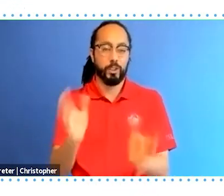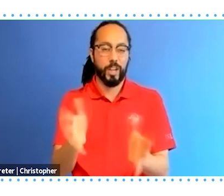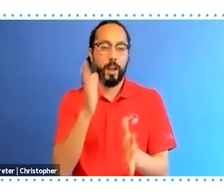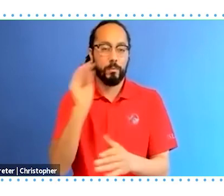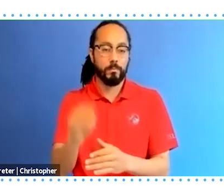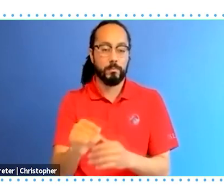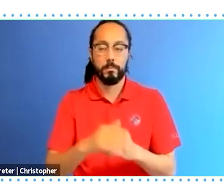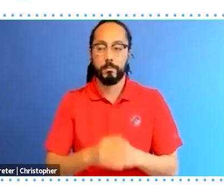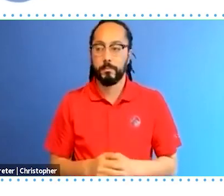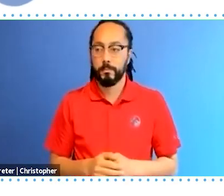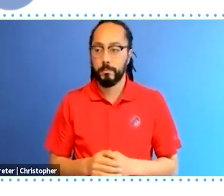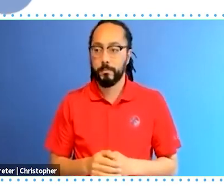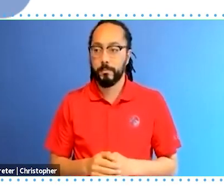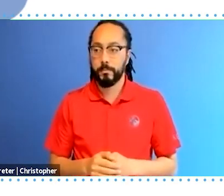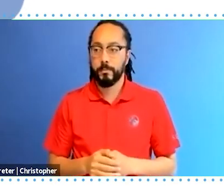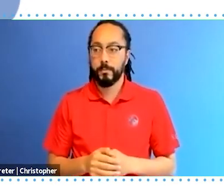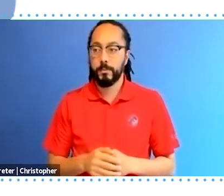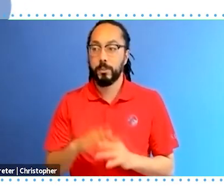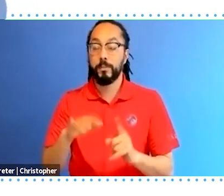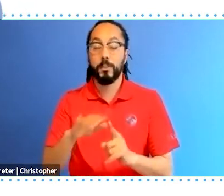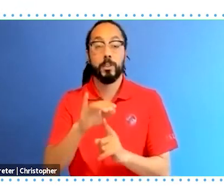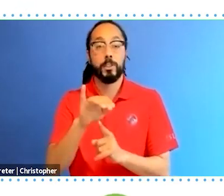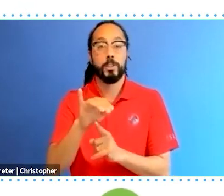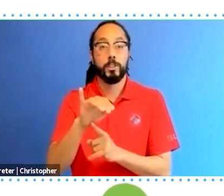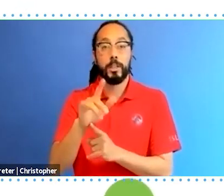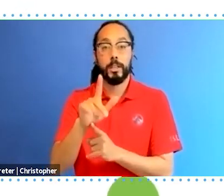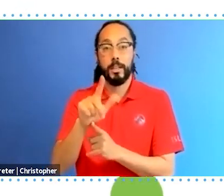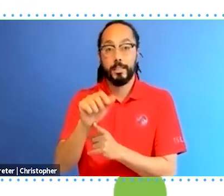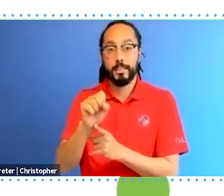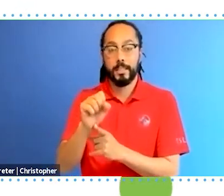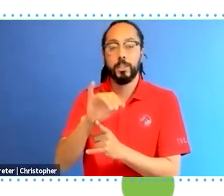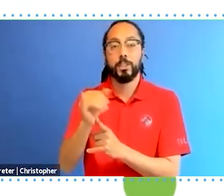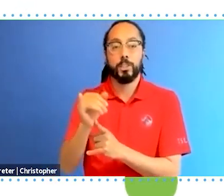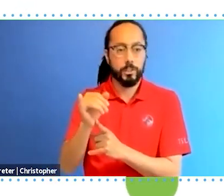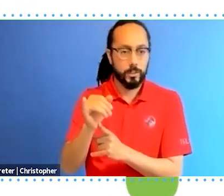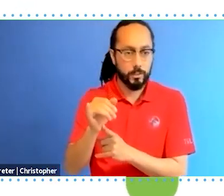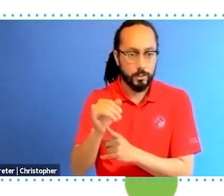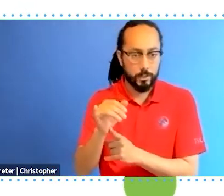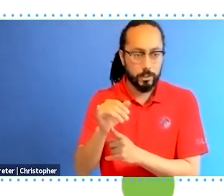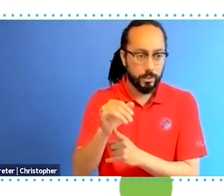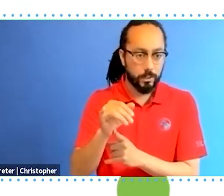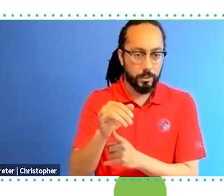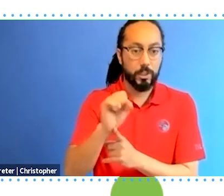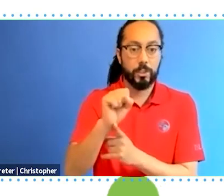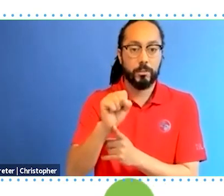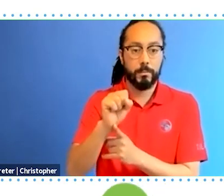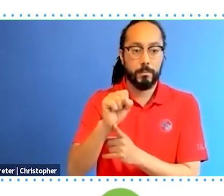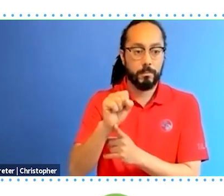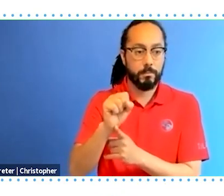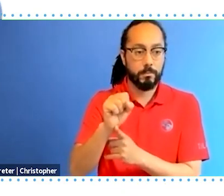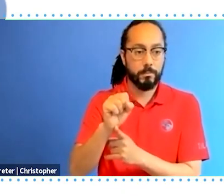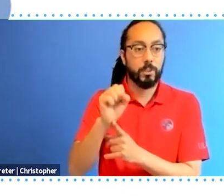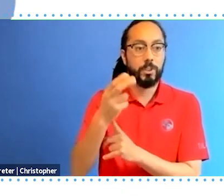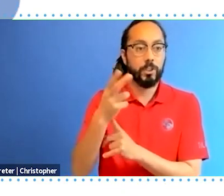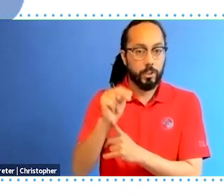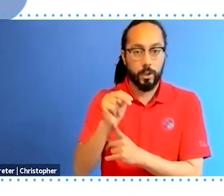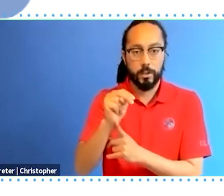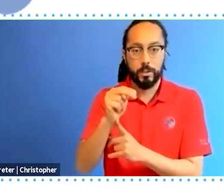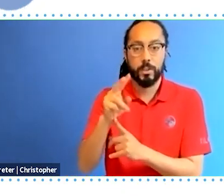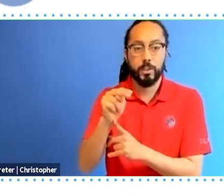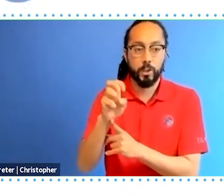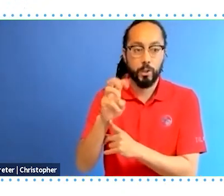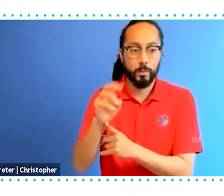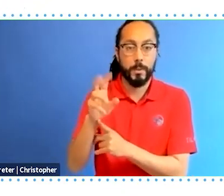Jeanne LeSage and Shawn Newman. The session will be moderated by Future of Artwork advisor, Owais Lightwala.